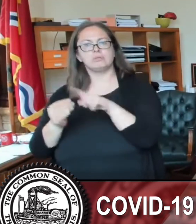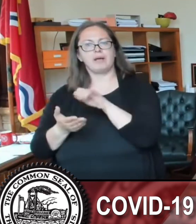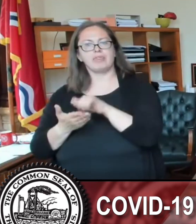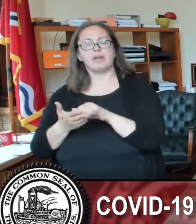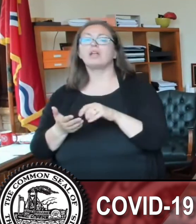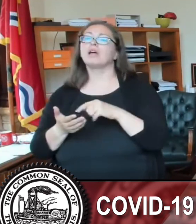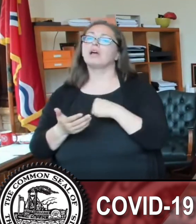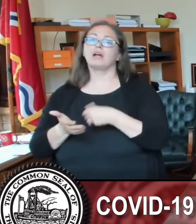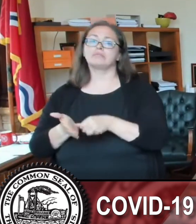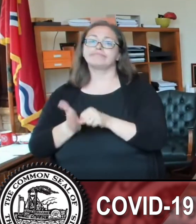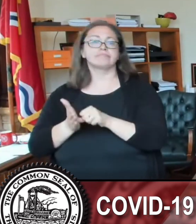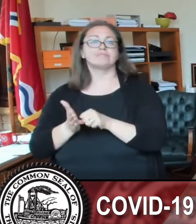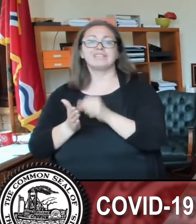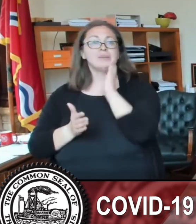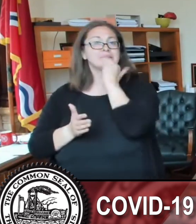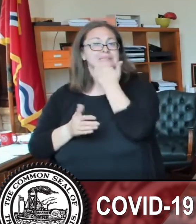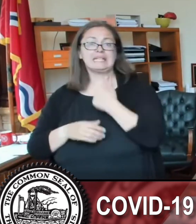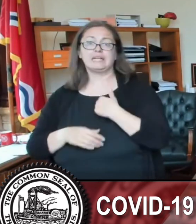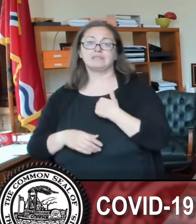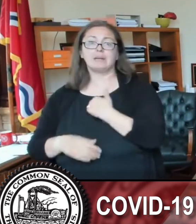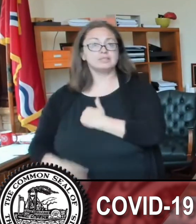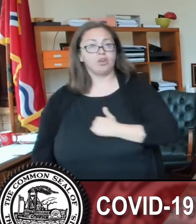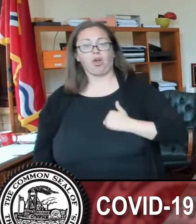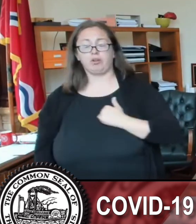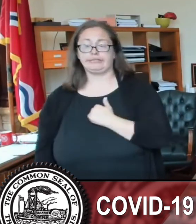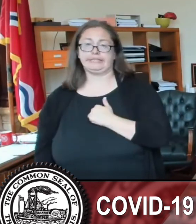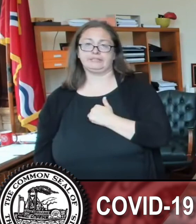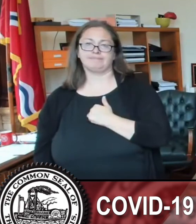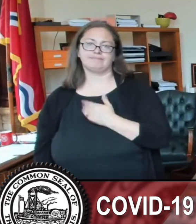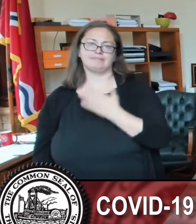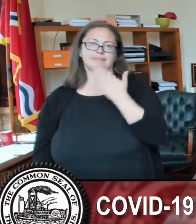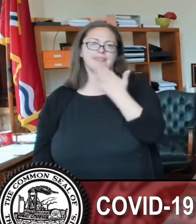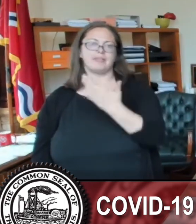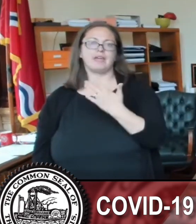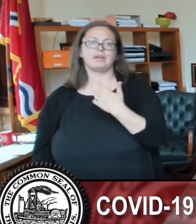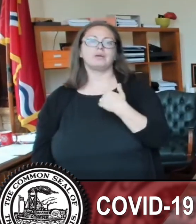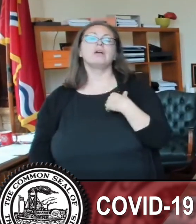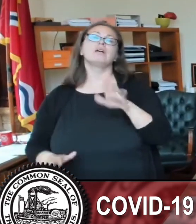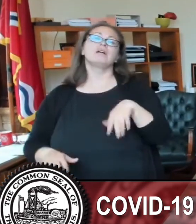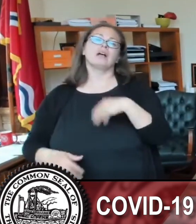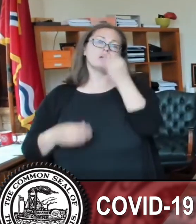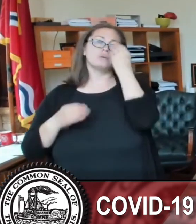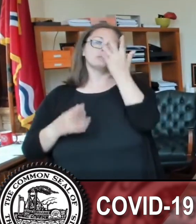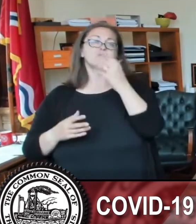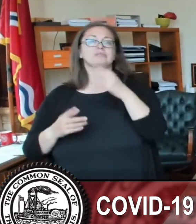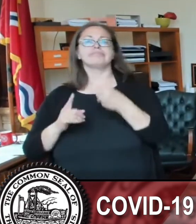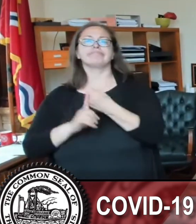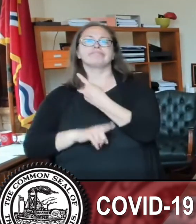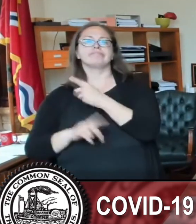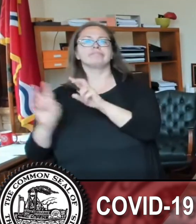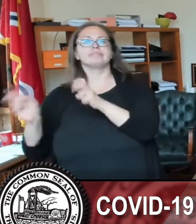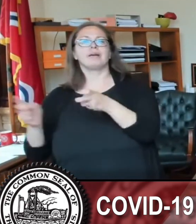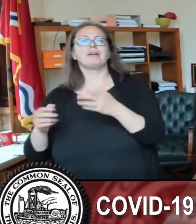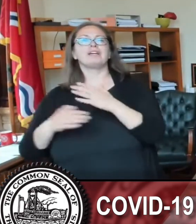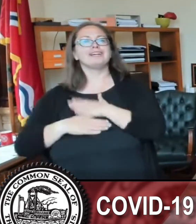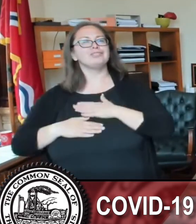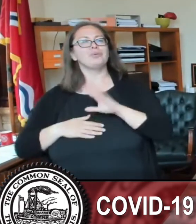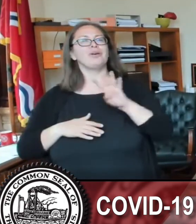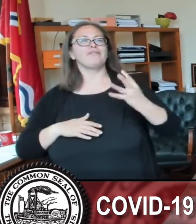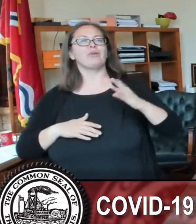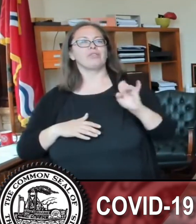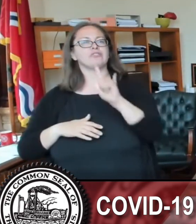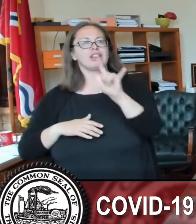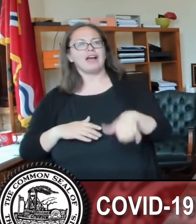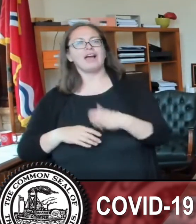reiterate, it was a mistake, and I'm very sorry. Thank you all. Let me say this, changing the subject. Have a good 4th of July weekend.